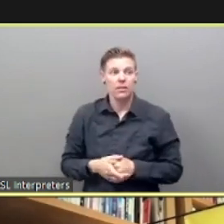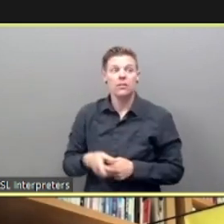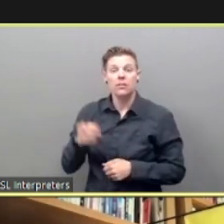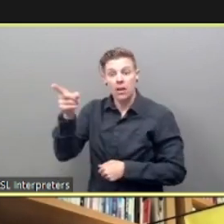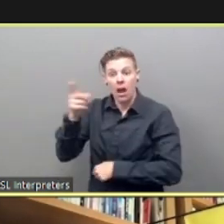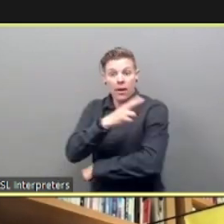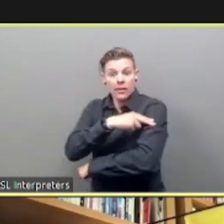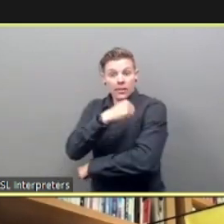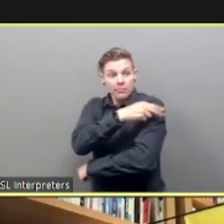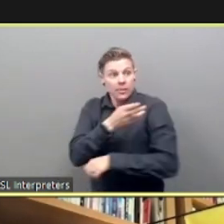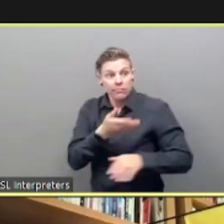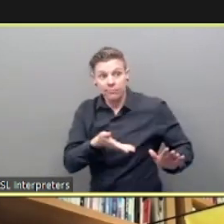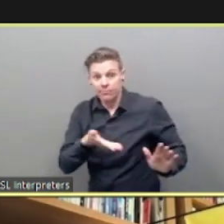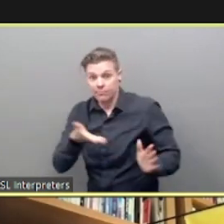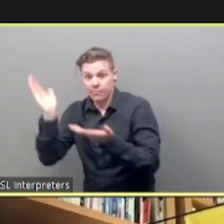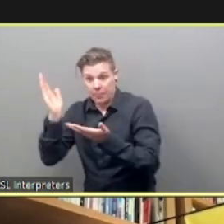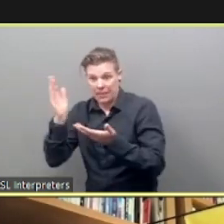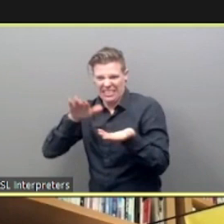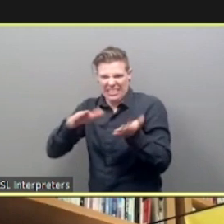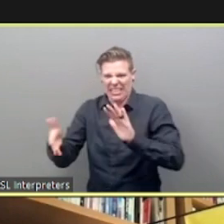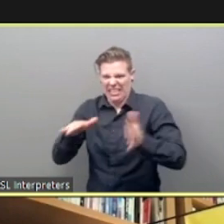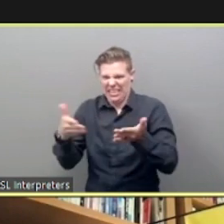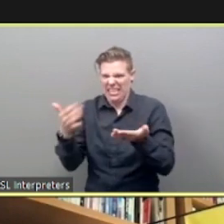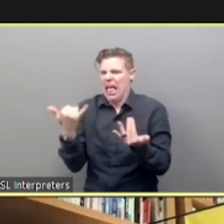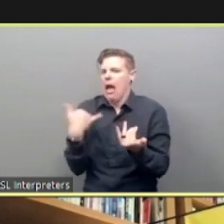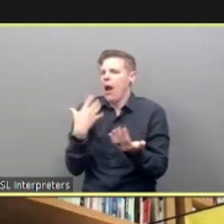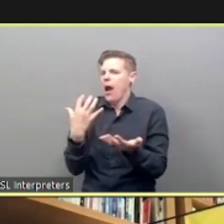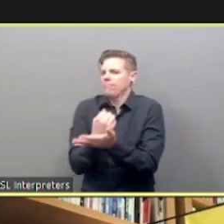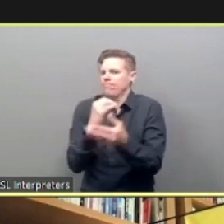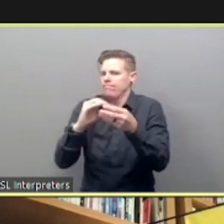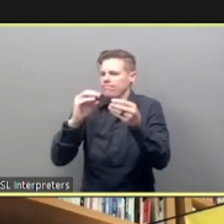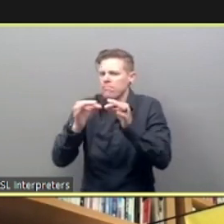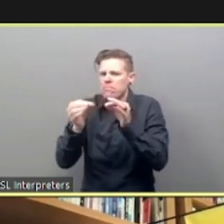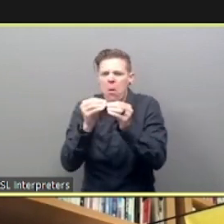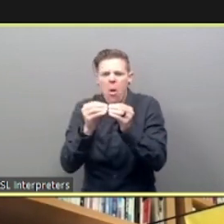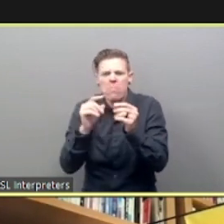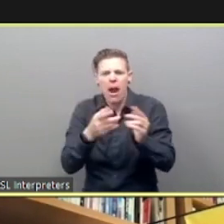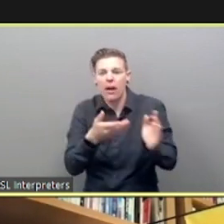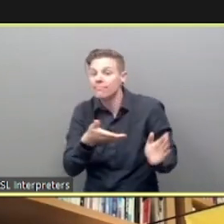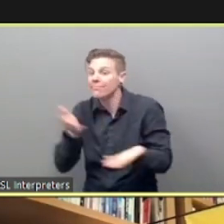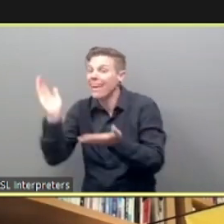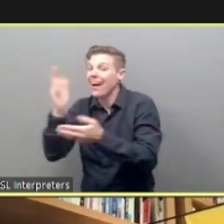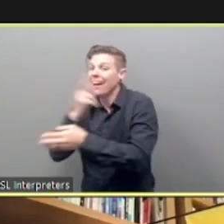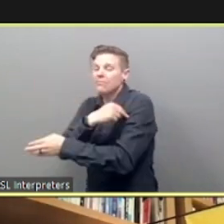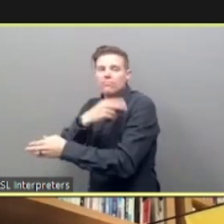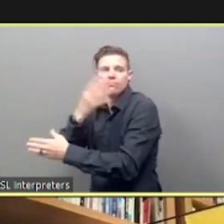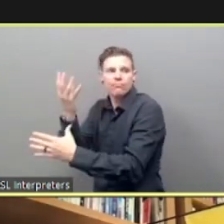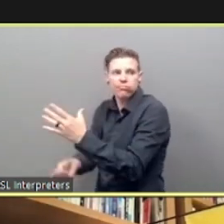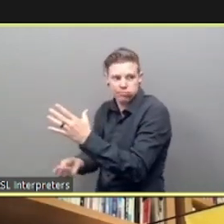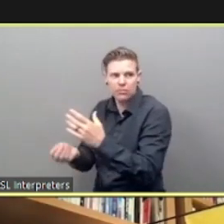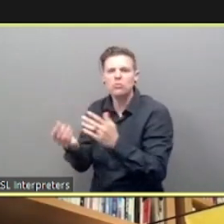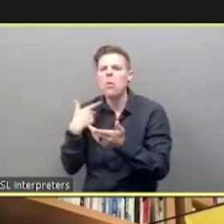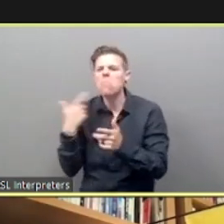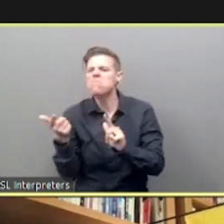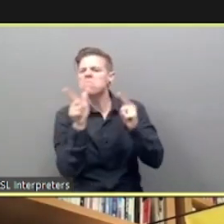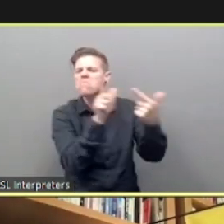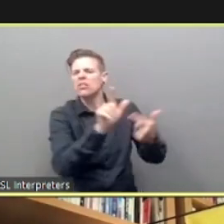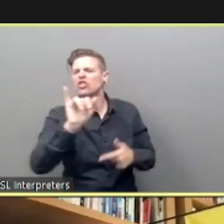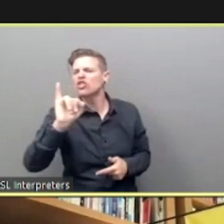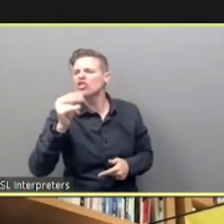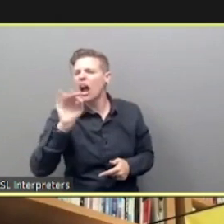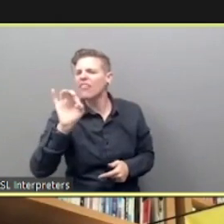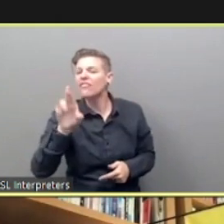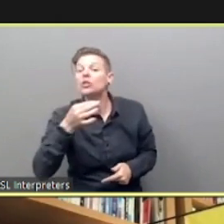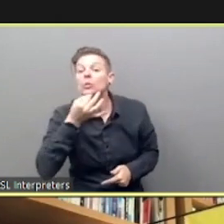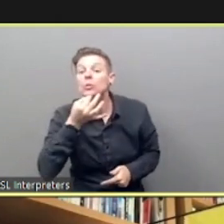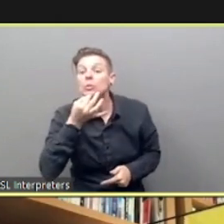time today on hospitalizations, and I'll introduce Jennifer to you in a minute, but let's go to the next slide.